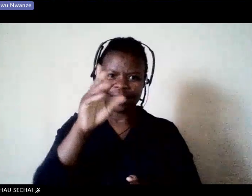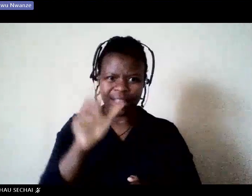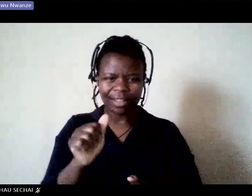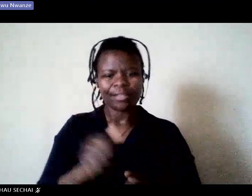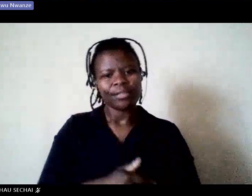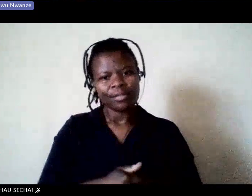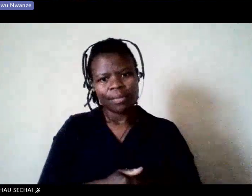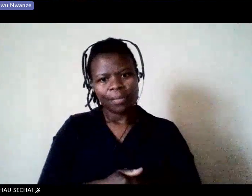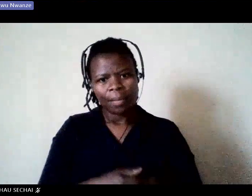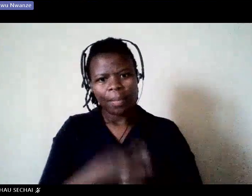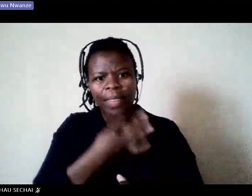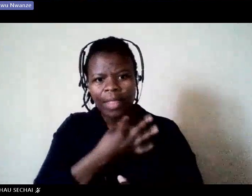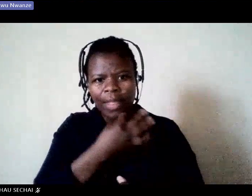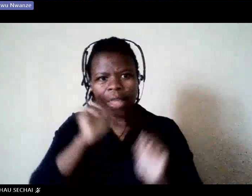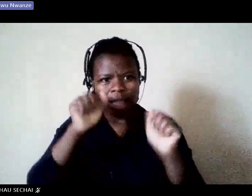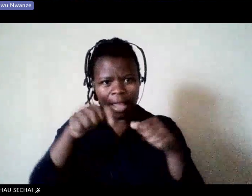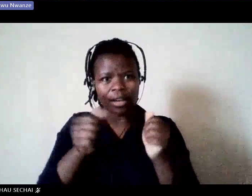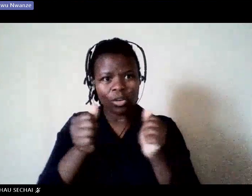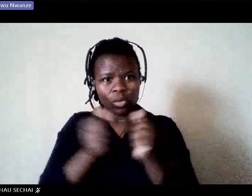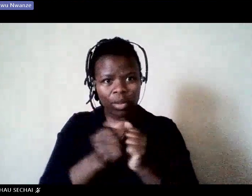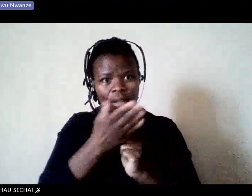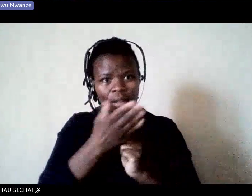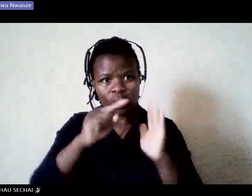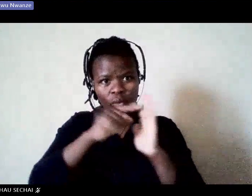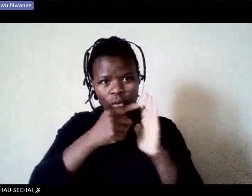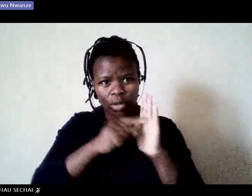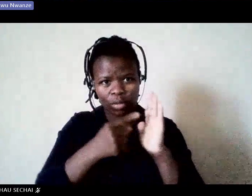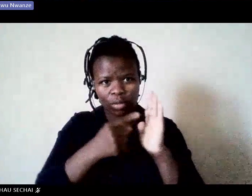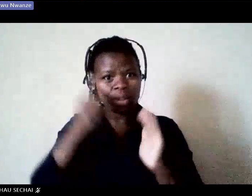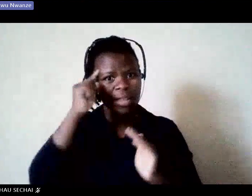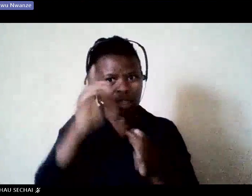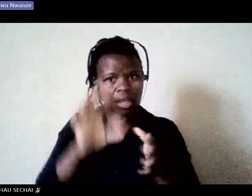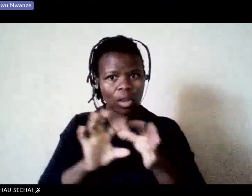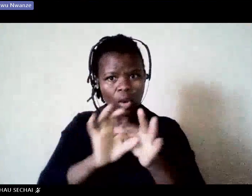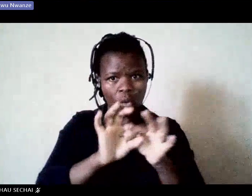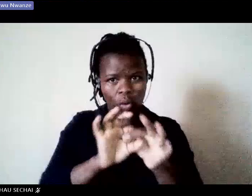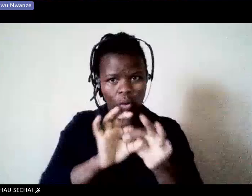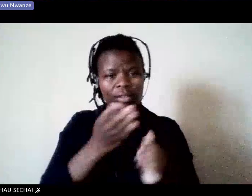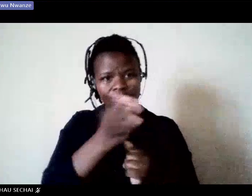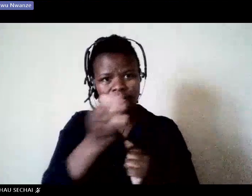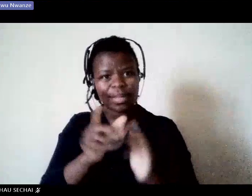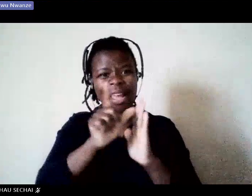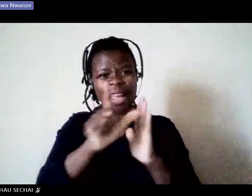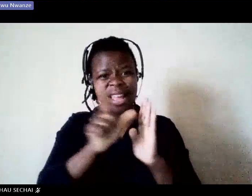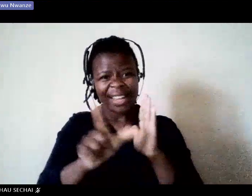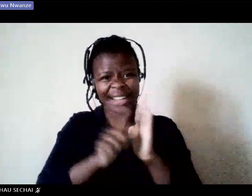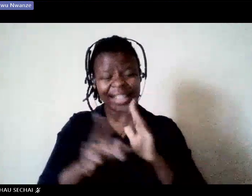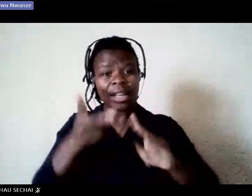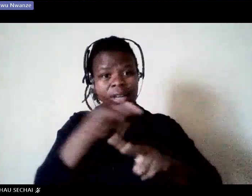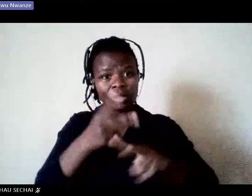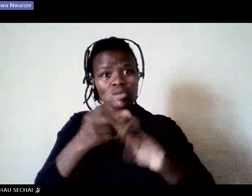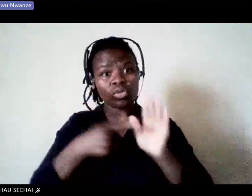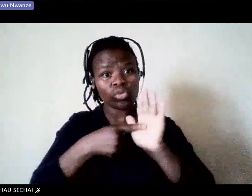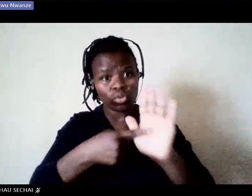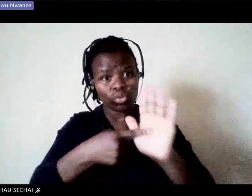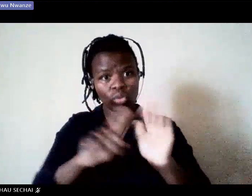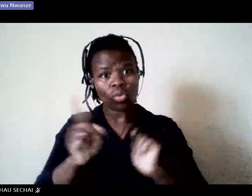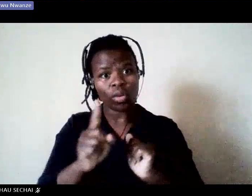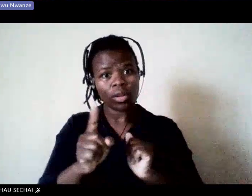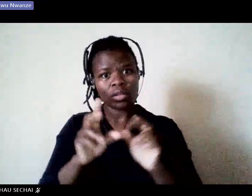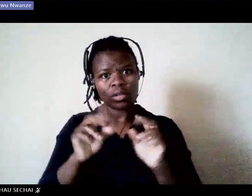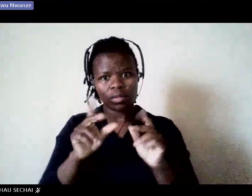both points, and I think they actually connect. The gap between legal recognition and lived reality shows that having rights and